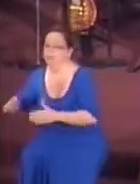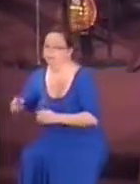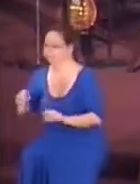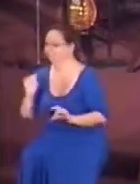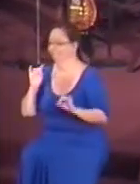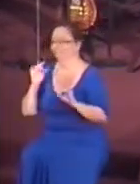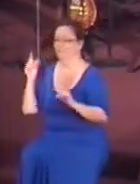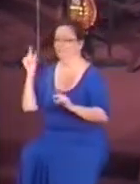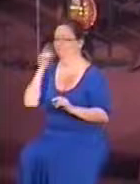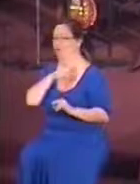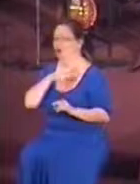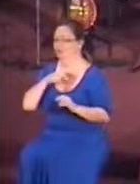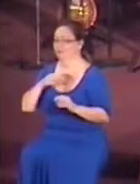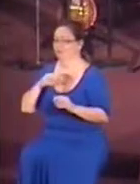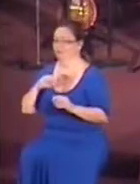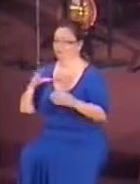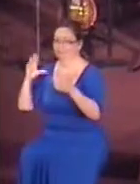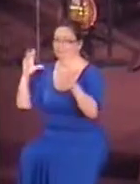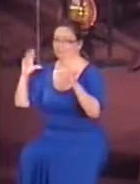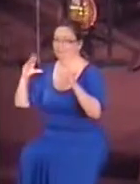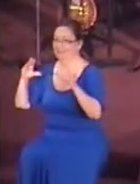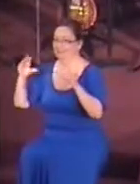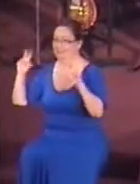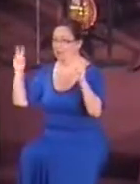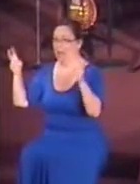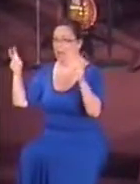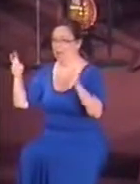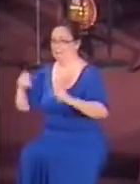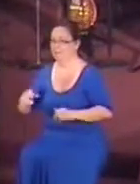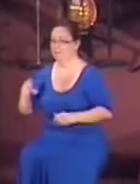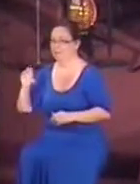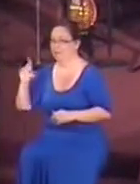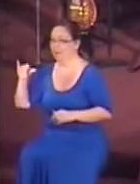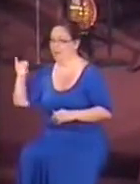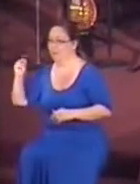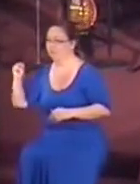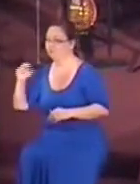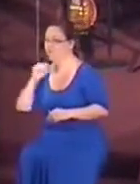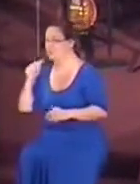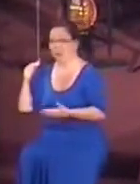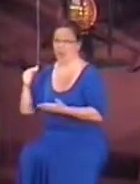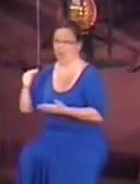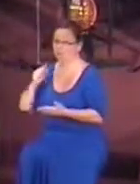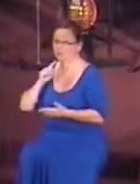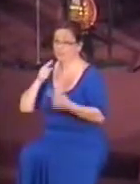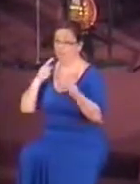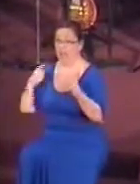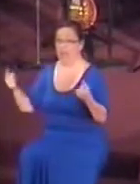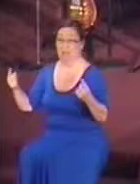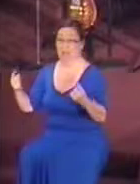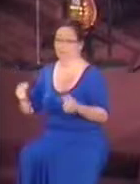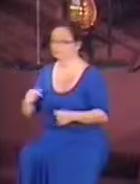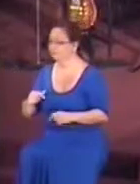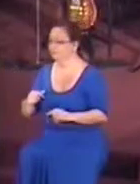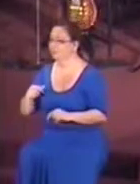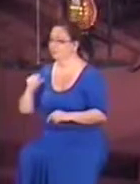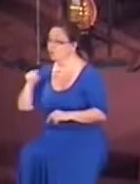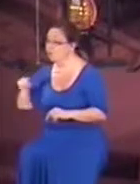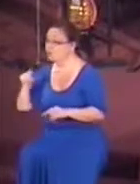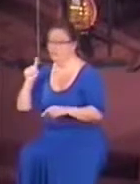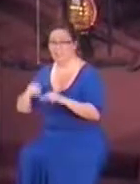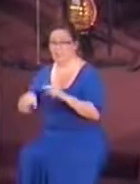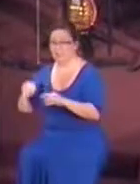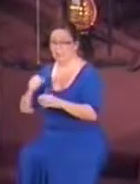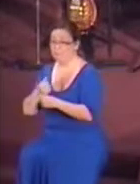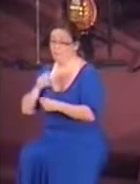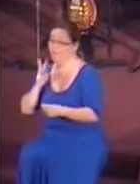It is false. The name it, claim it theology is not the gospel. That's not what Christianity teaches. You cannot put